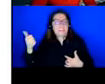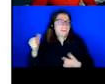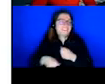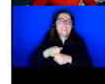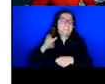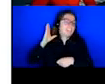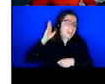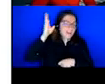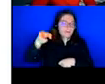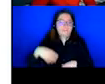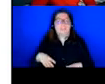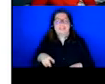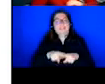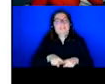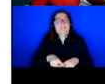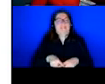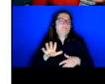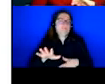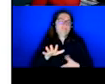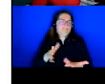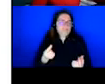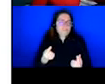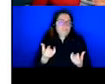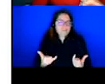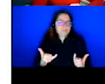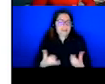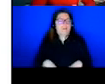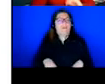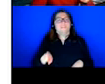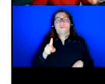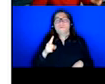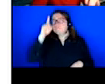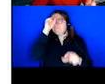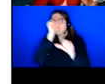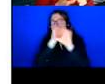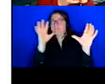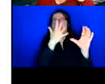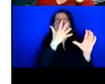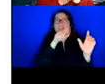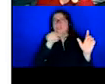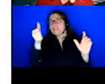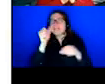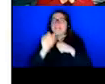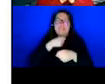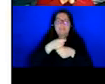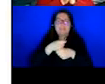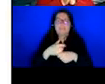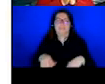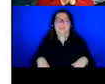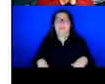you are as well. Where you want to see yourself kind of at the ultimate career. And it's good to not think